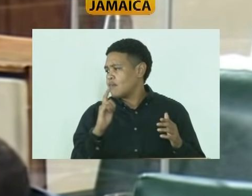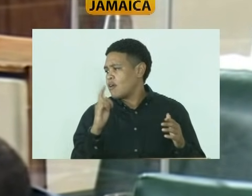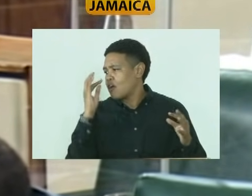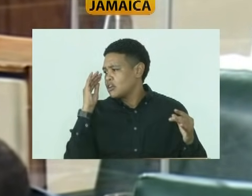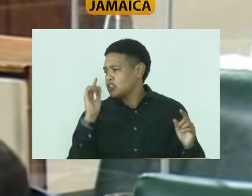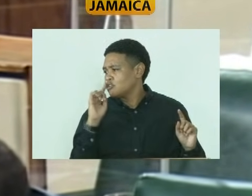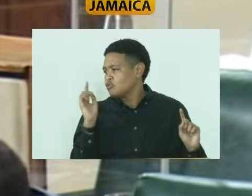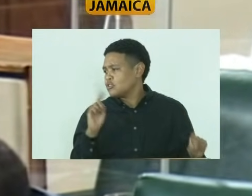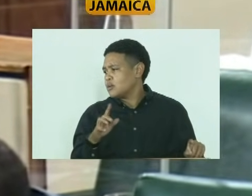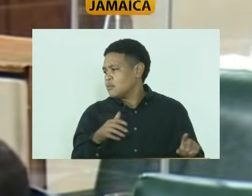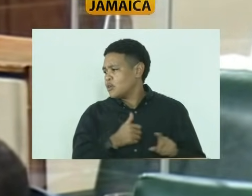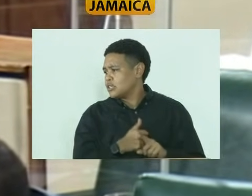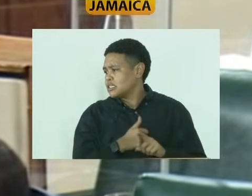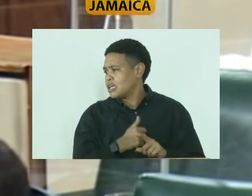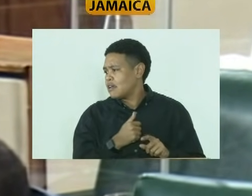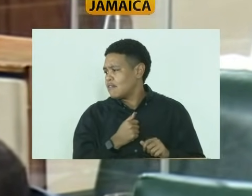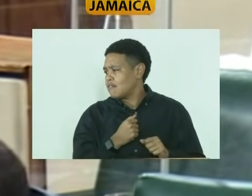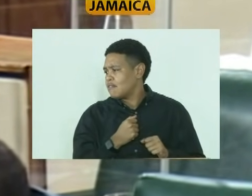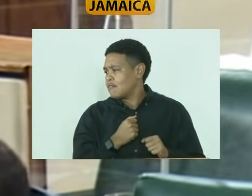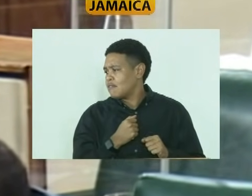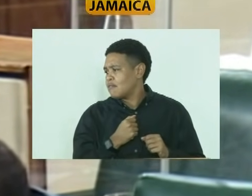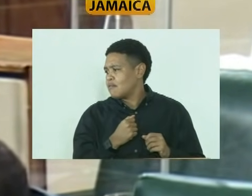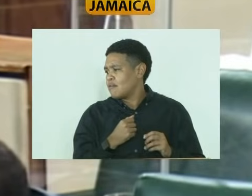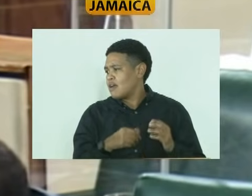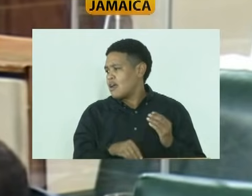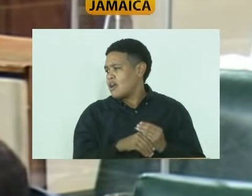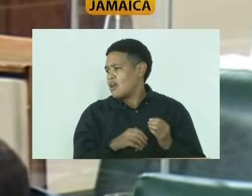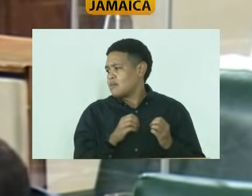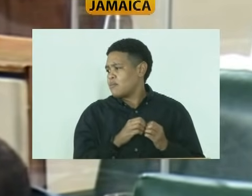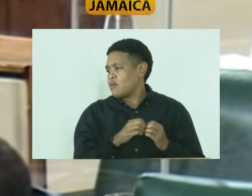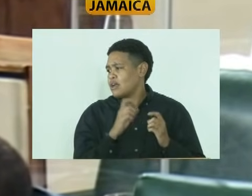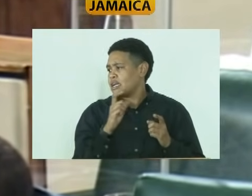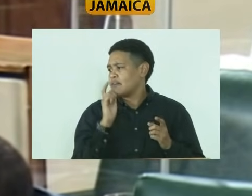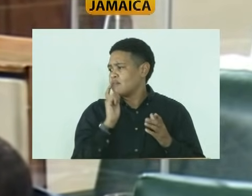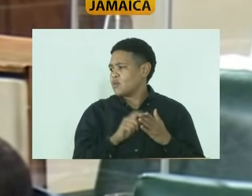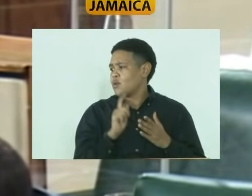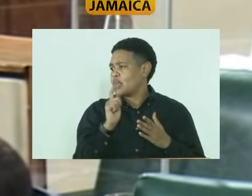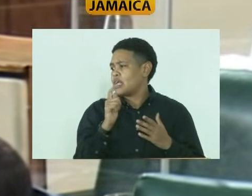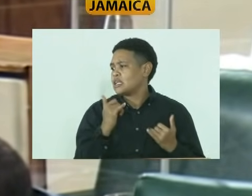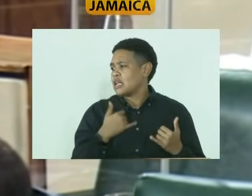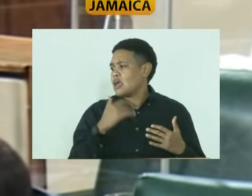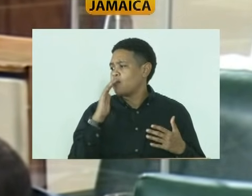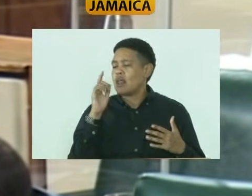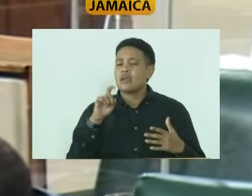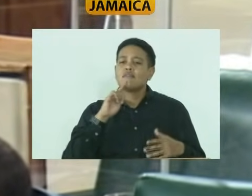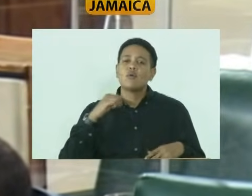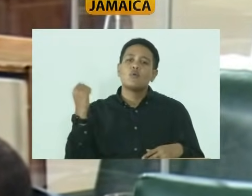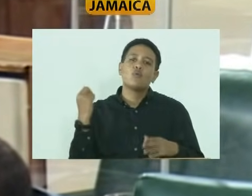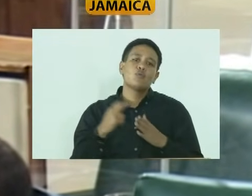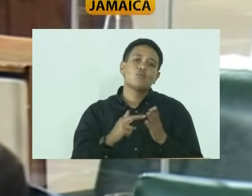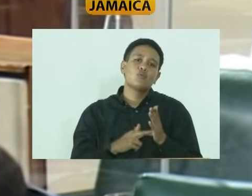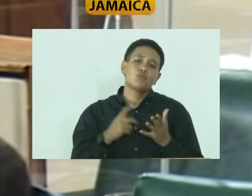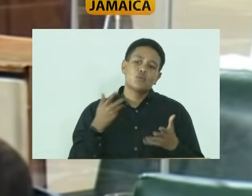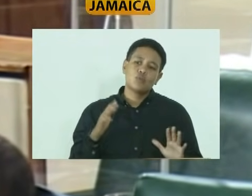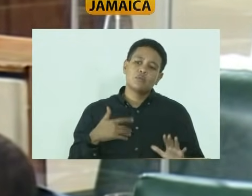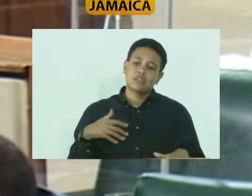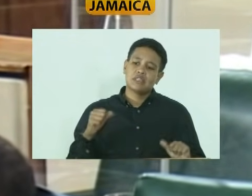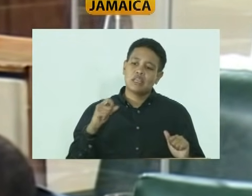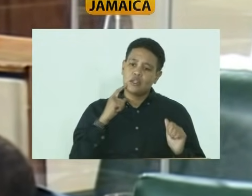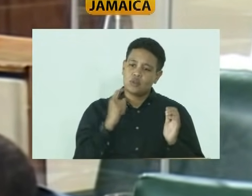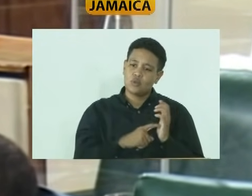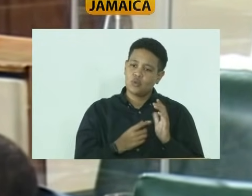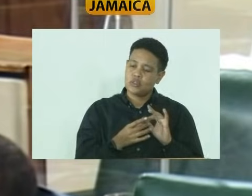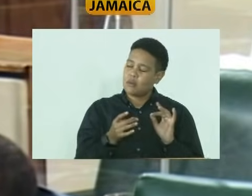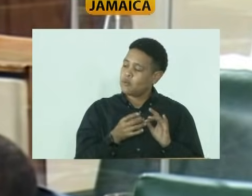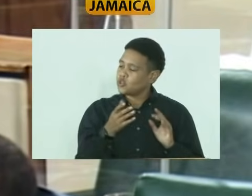report. Madam Speaker, I further beg to give notice that at a later stage today, I'll move for the suspension of the standing orders to enable me